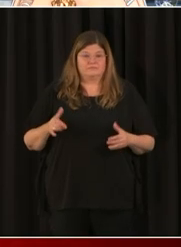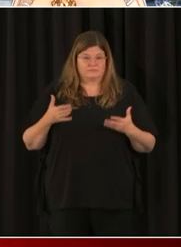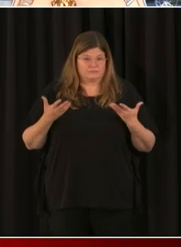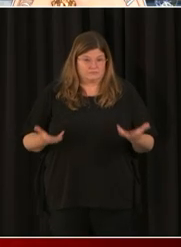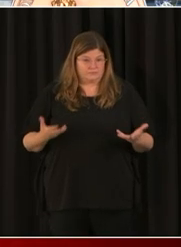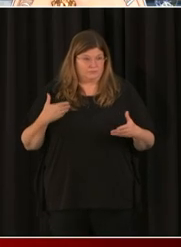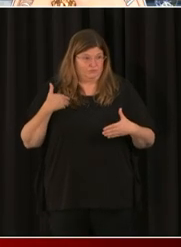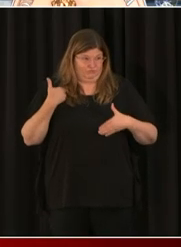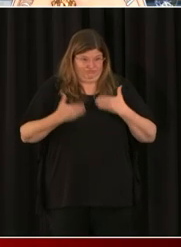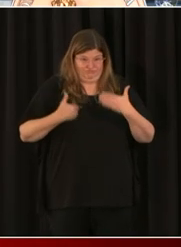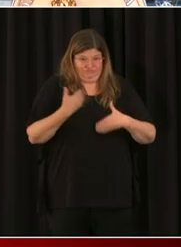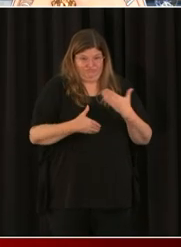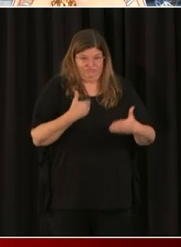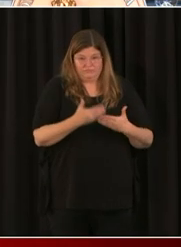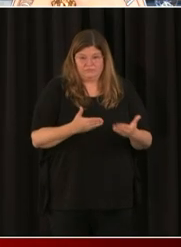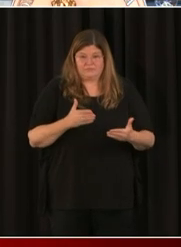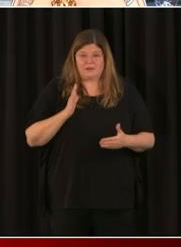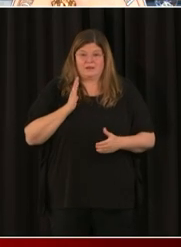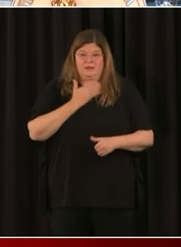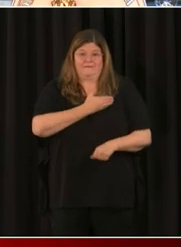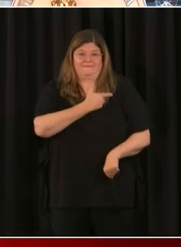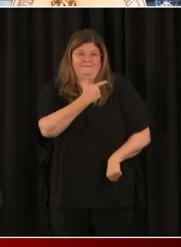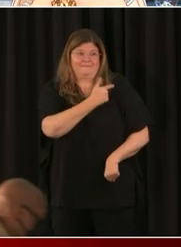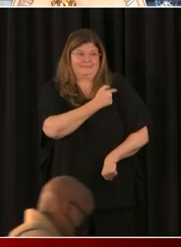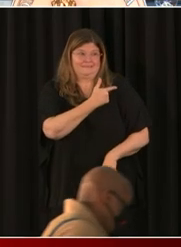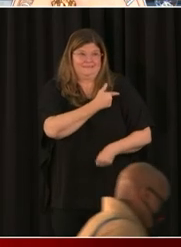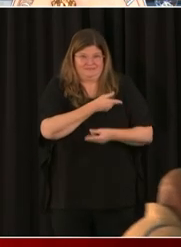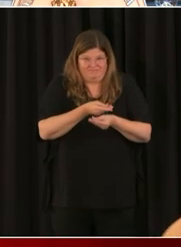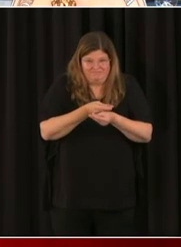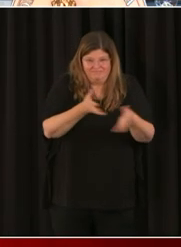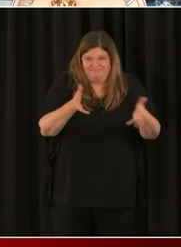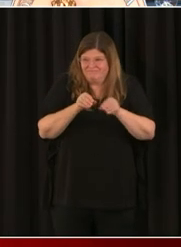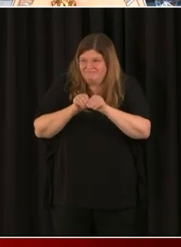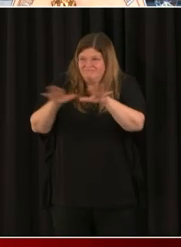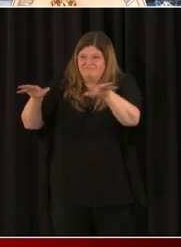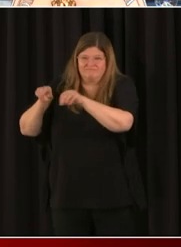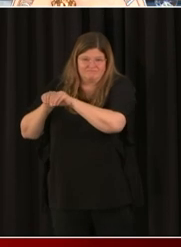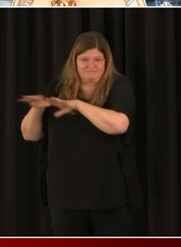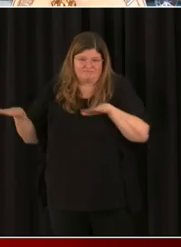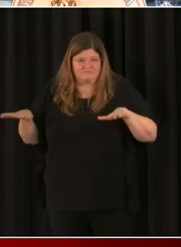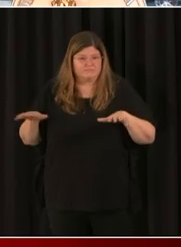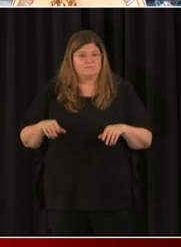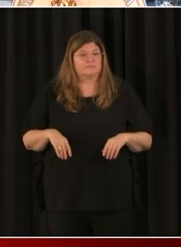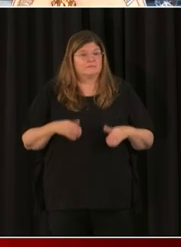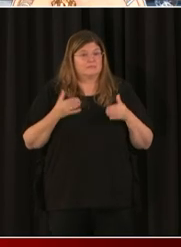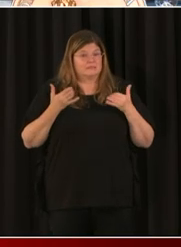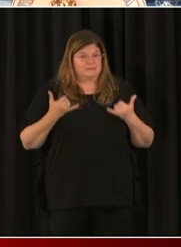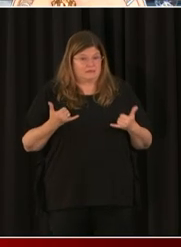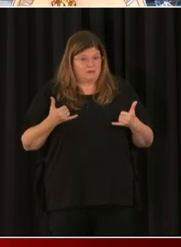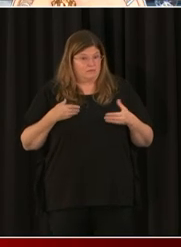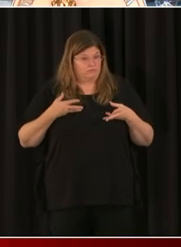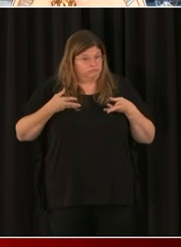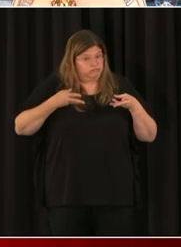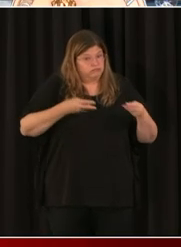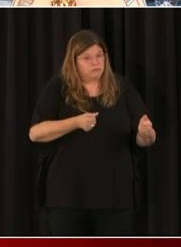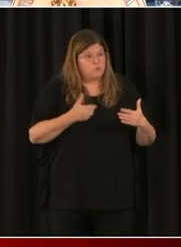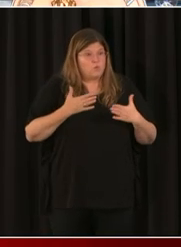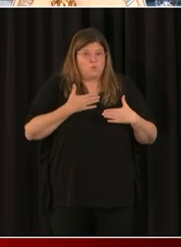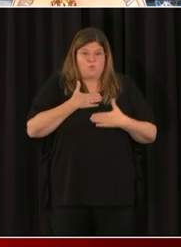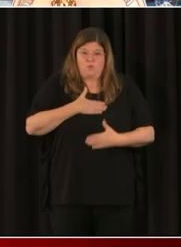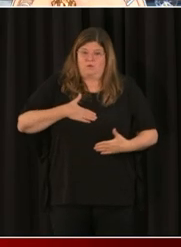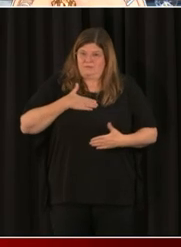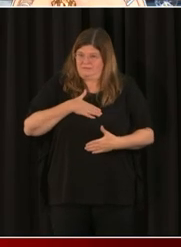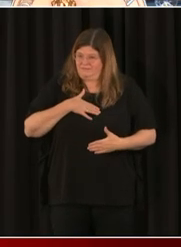in the process of our vaccine distribution. We have spent, and we're very